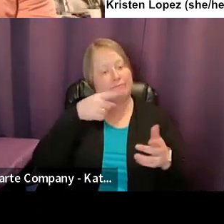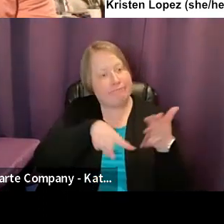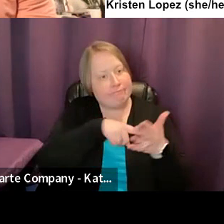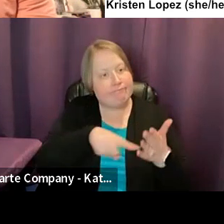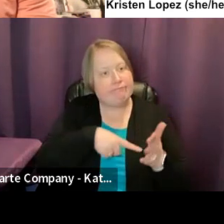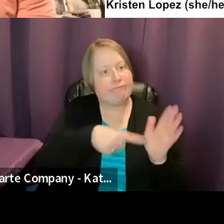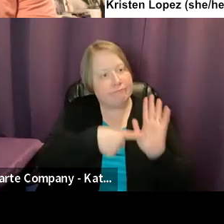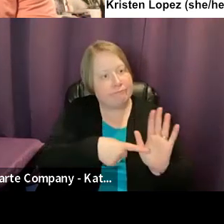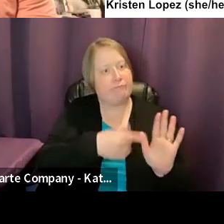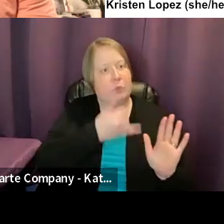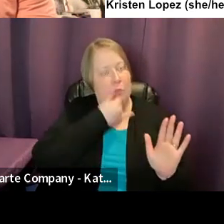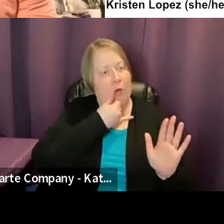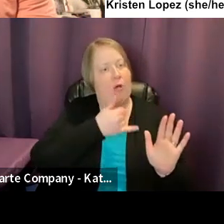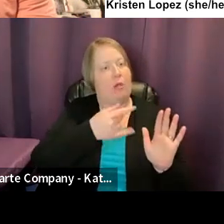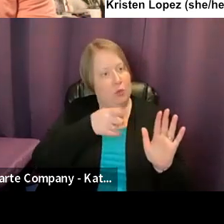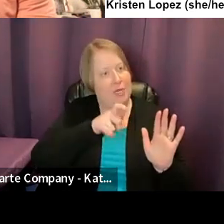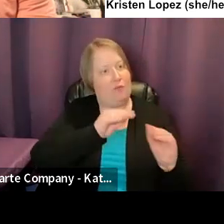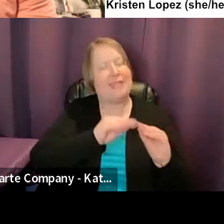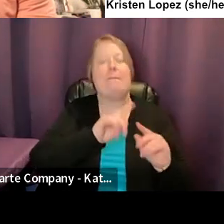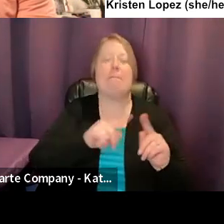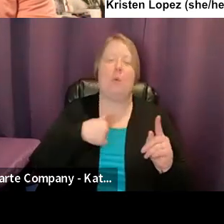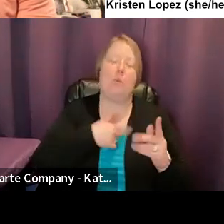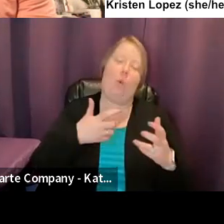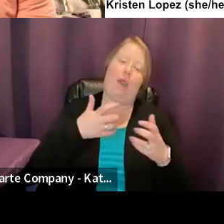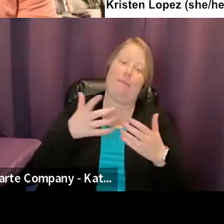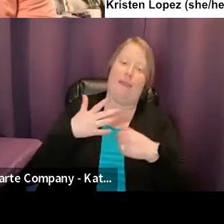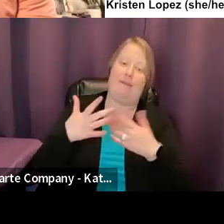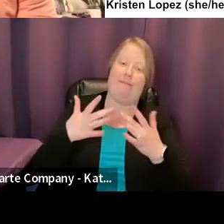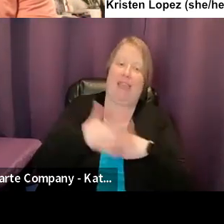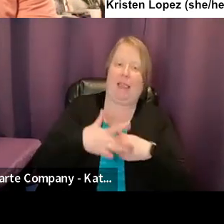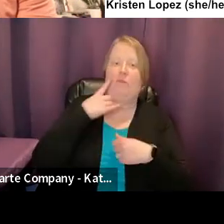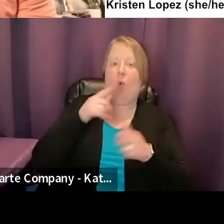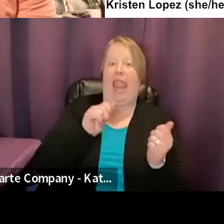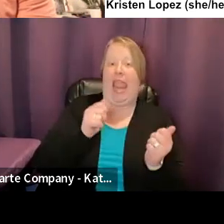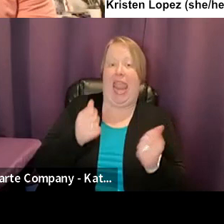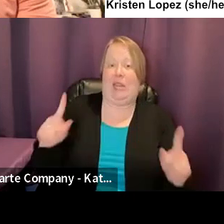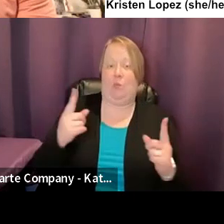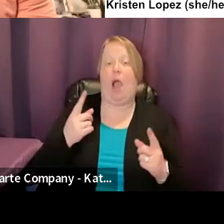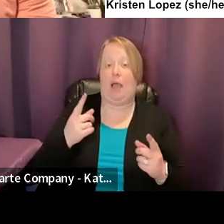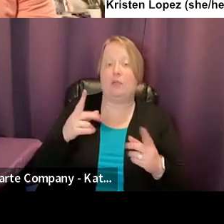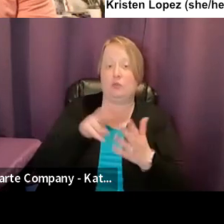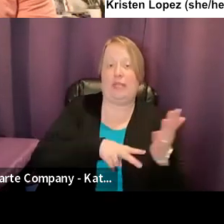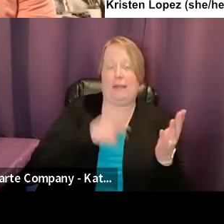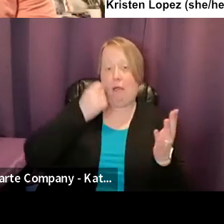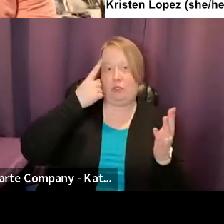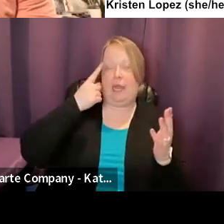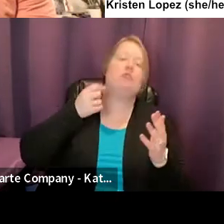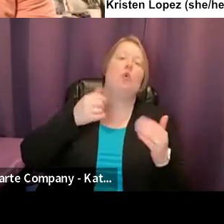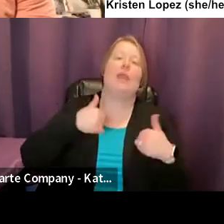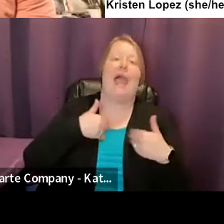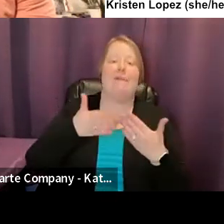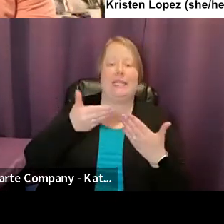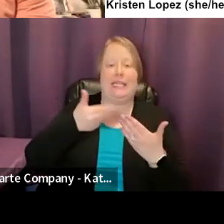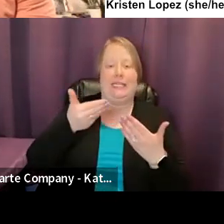you need stuff fixed. But we wanted to also make it available so anybody can read it and understand. So we have an easy